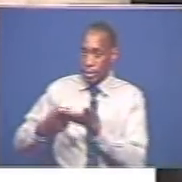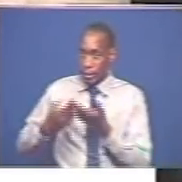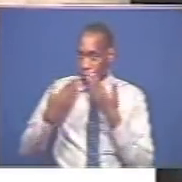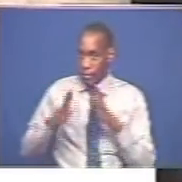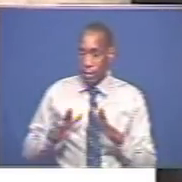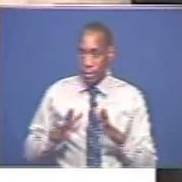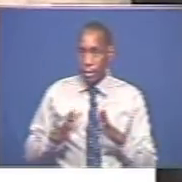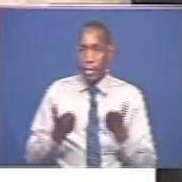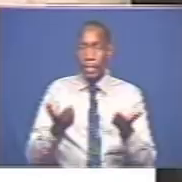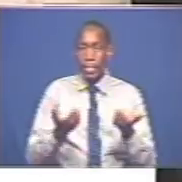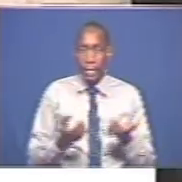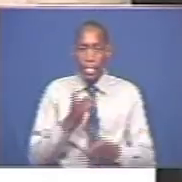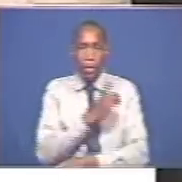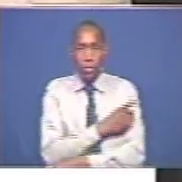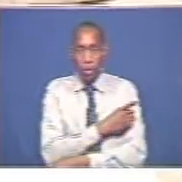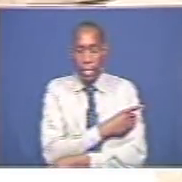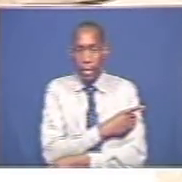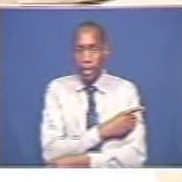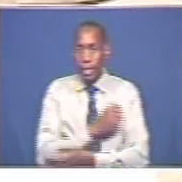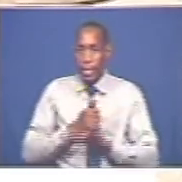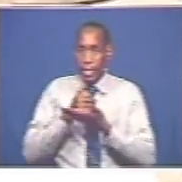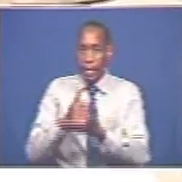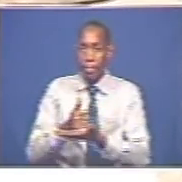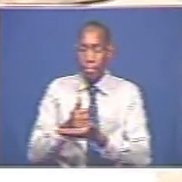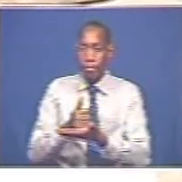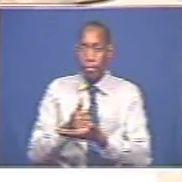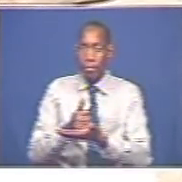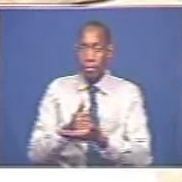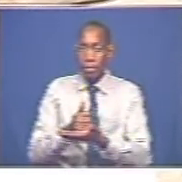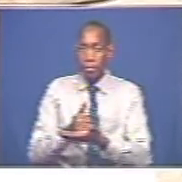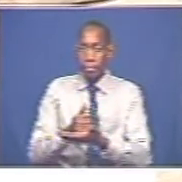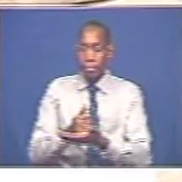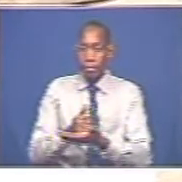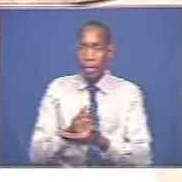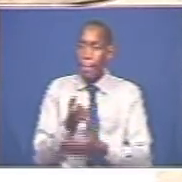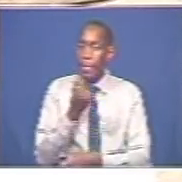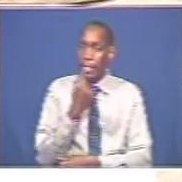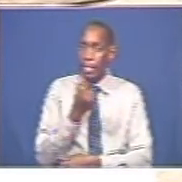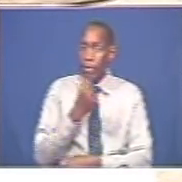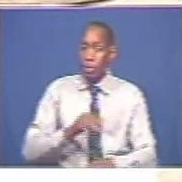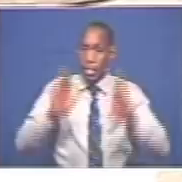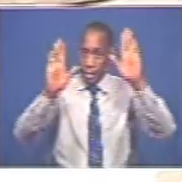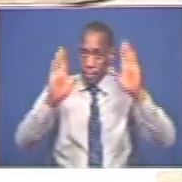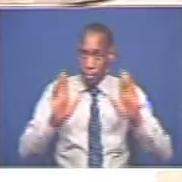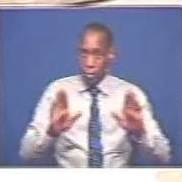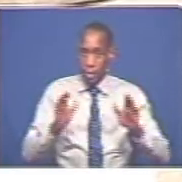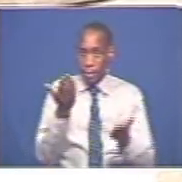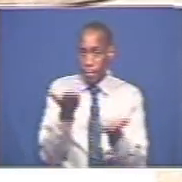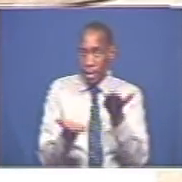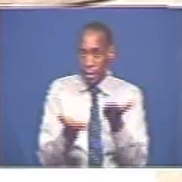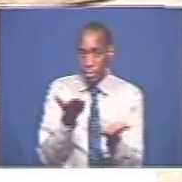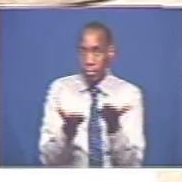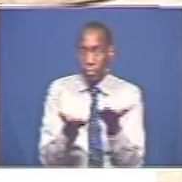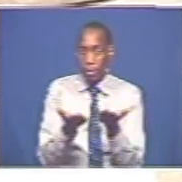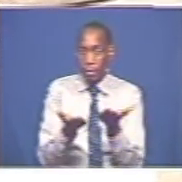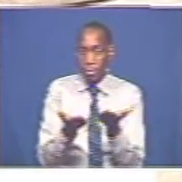now needed psychiatric attention, mm-hmm, or management. Because, mm-hmm, ideally medication was necessary to balance, to bring this